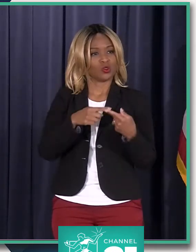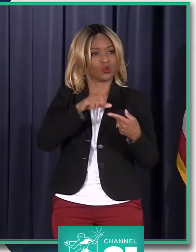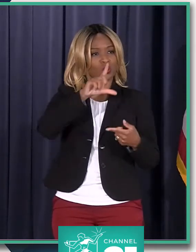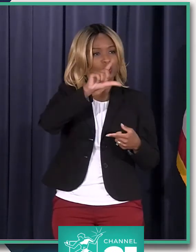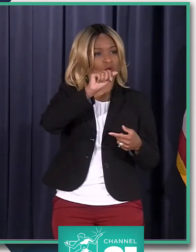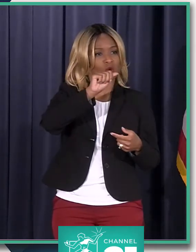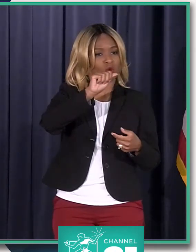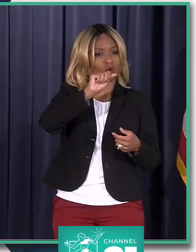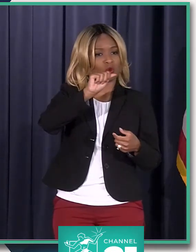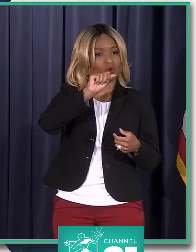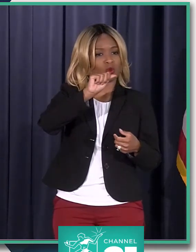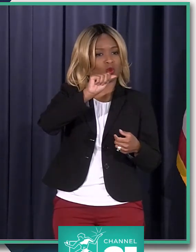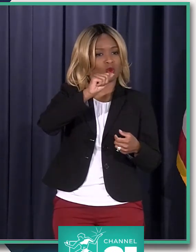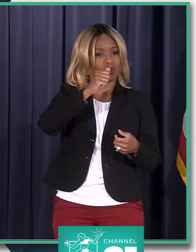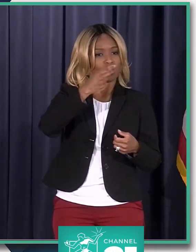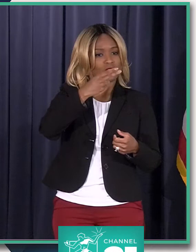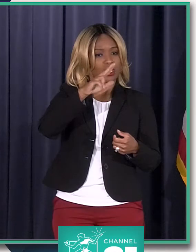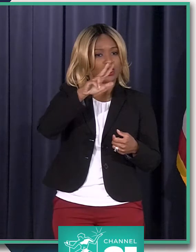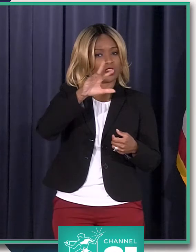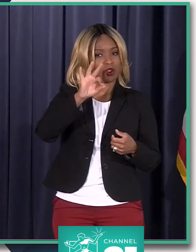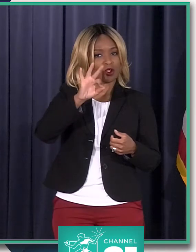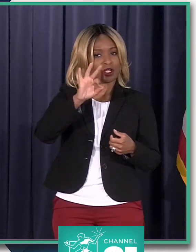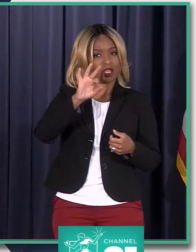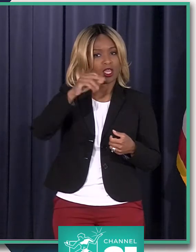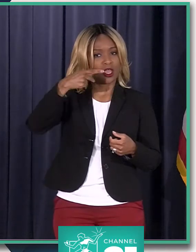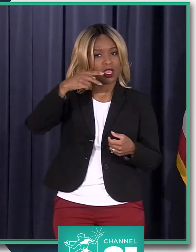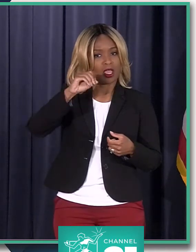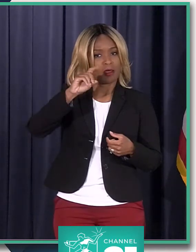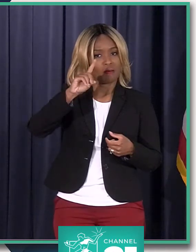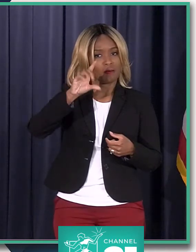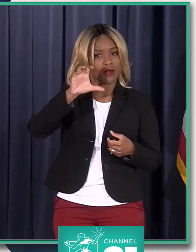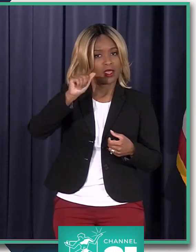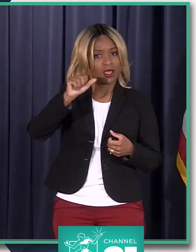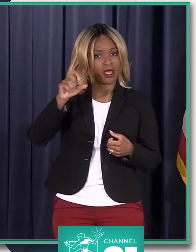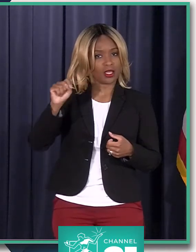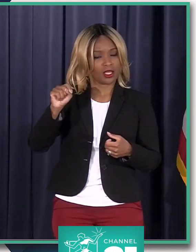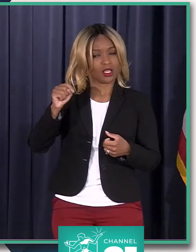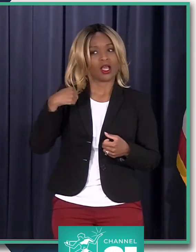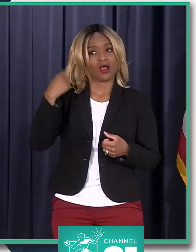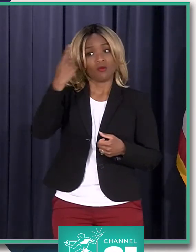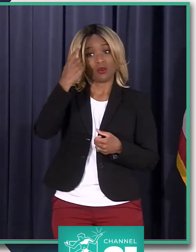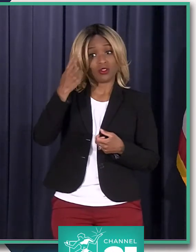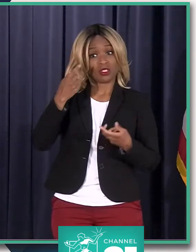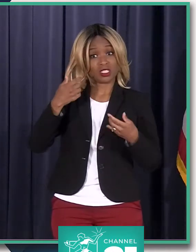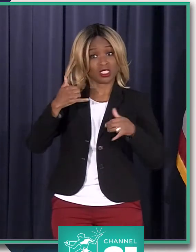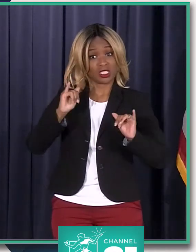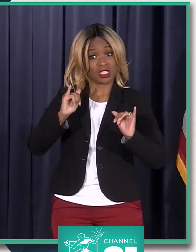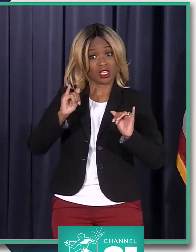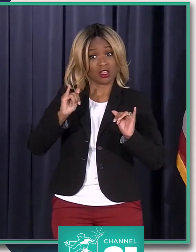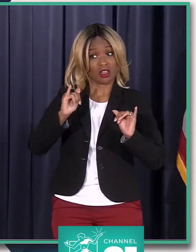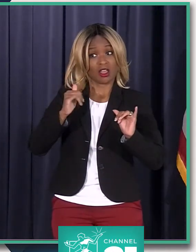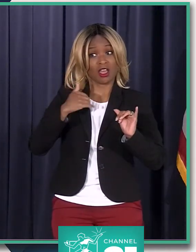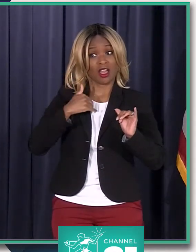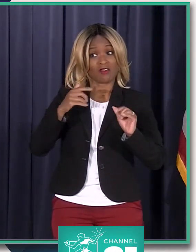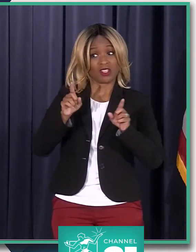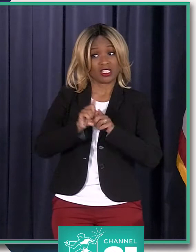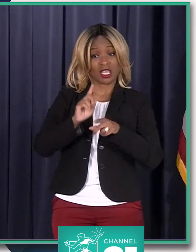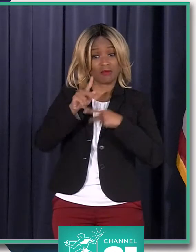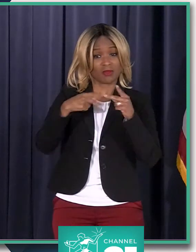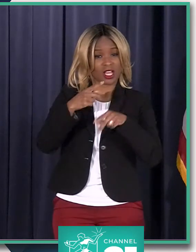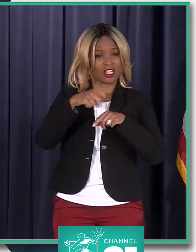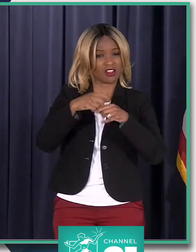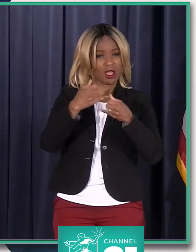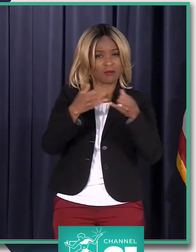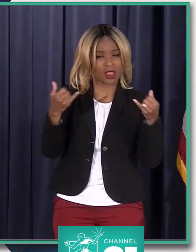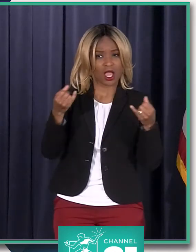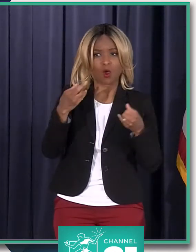podcast, talked about the SNF, what was coming to Russell Woods. And I was wondering, are we still on the same type of track or timeline? Arthur, you might